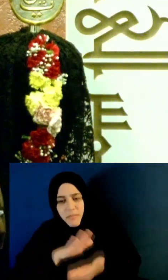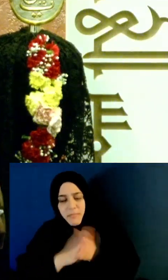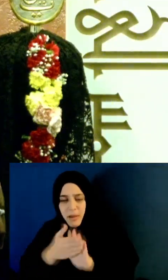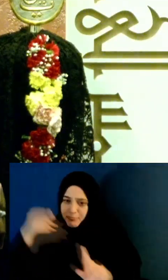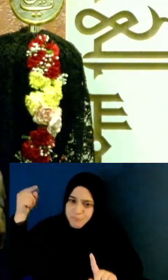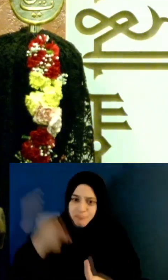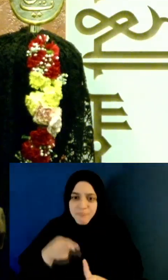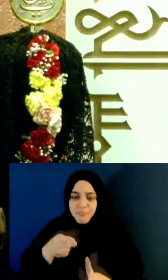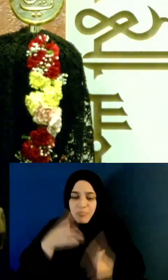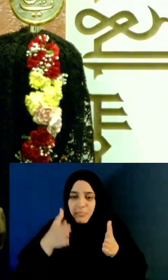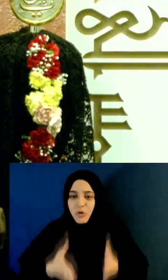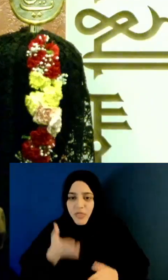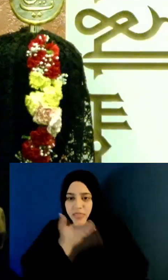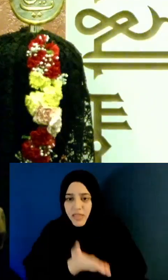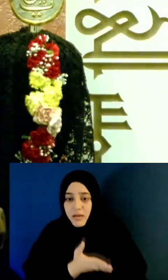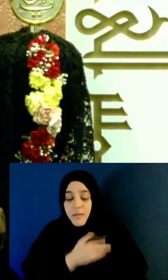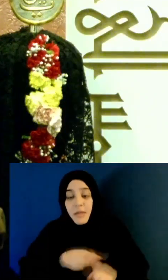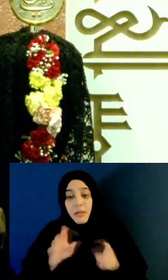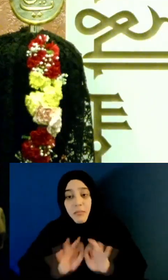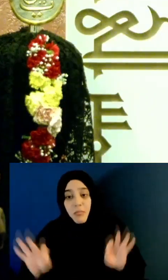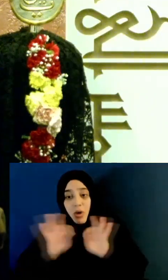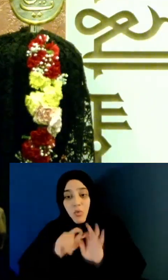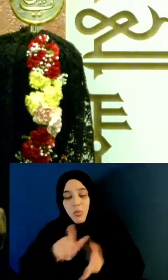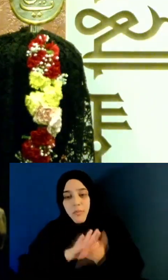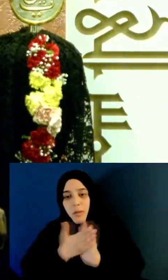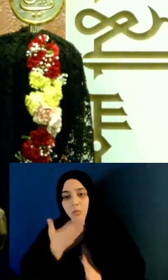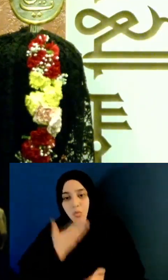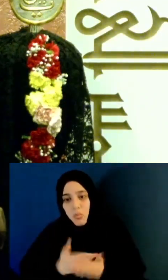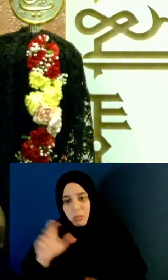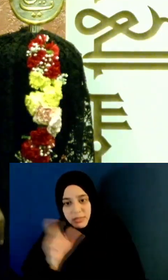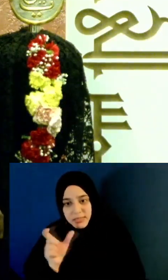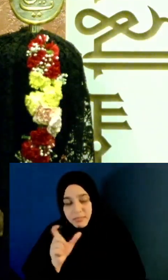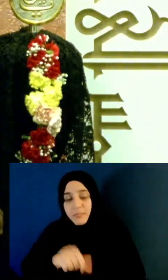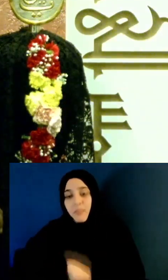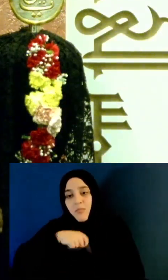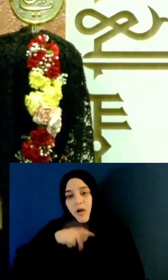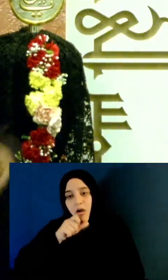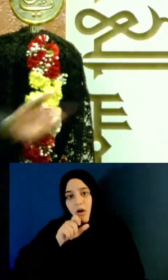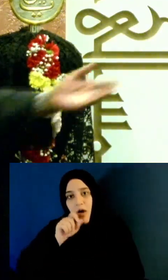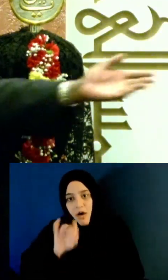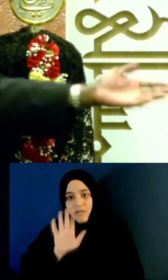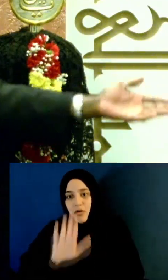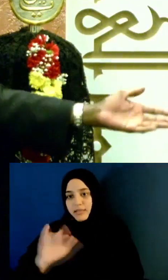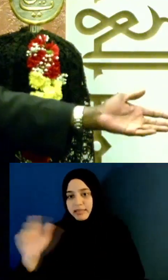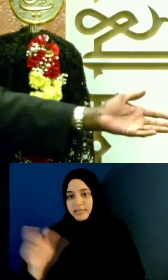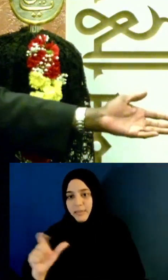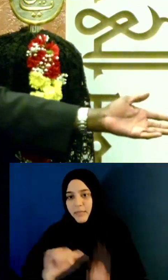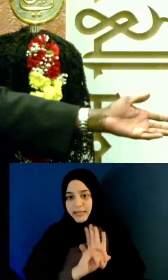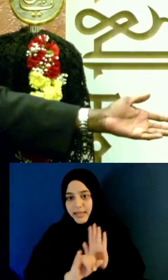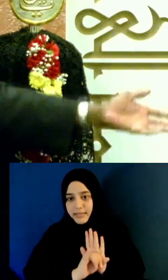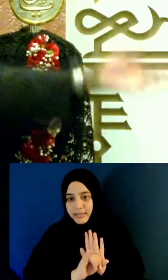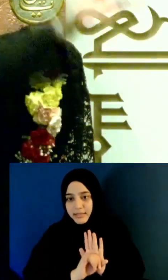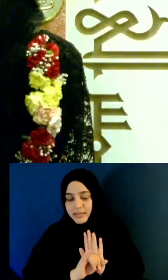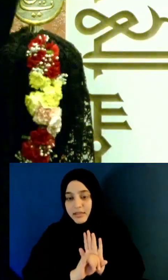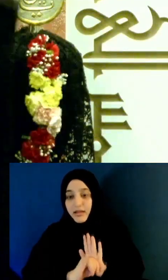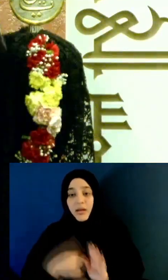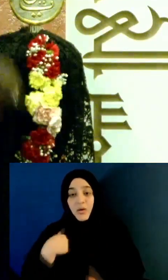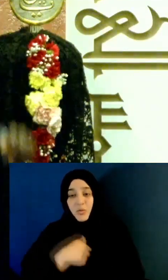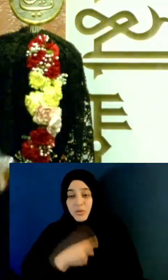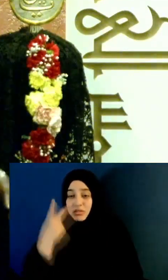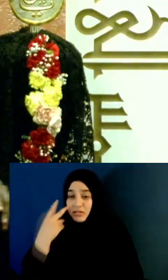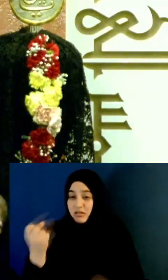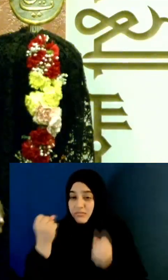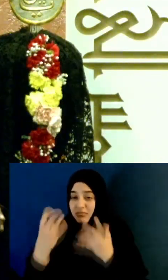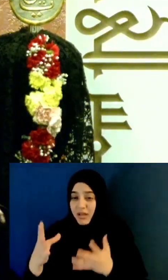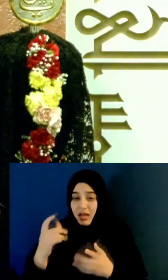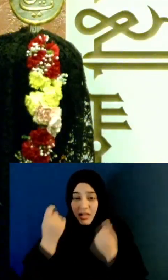Muslim and be proud of your Islamic identity. We saw a lot of hijabis who are taking big positions in the world